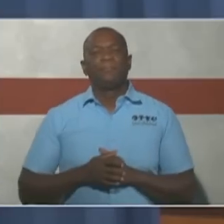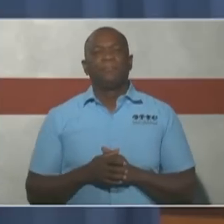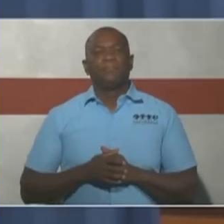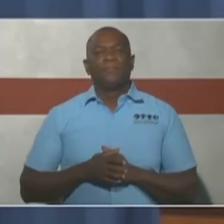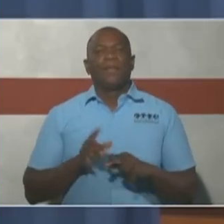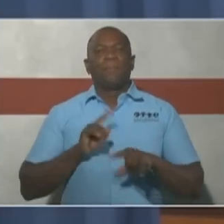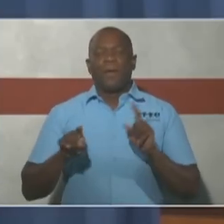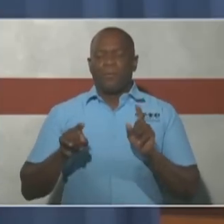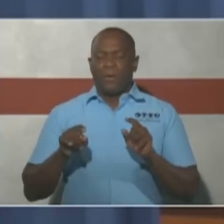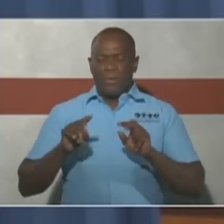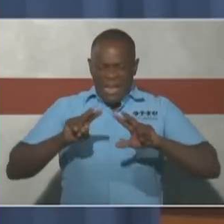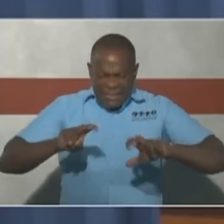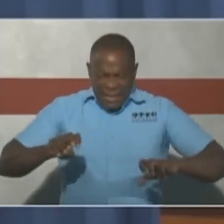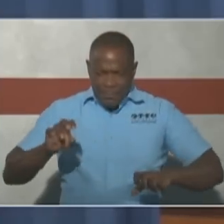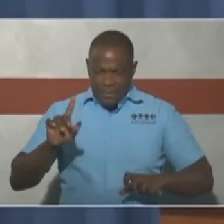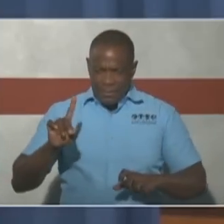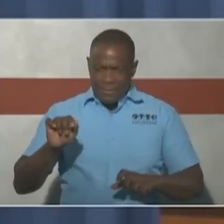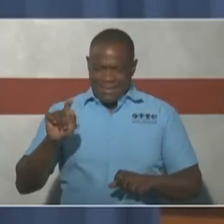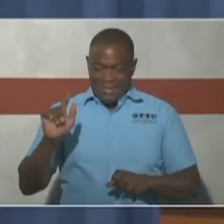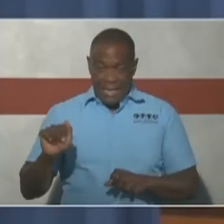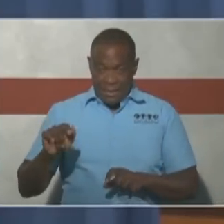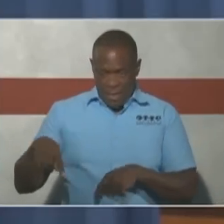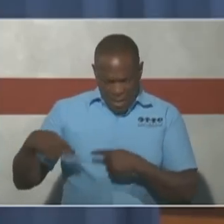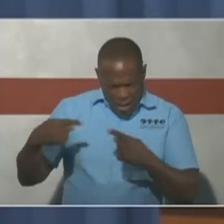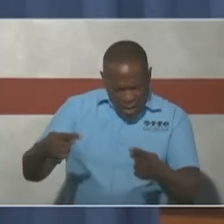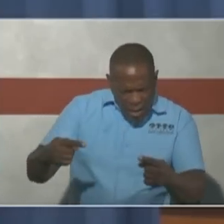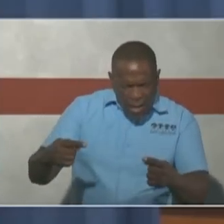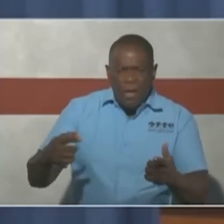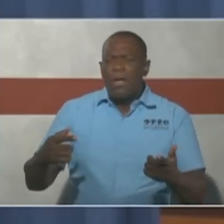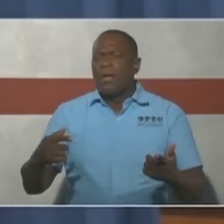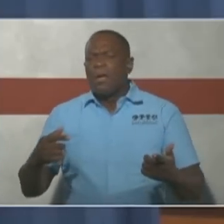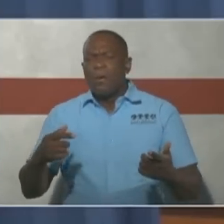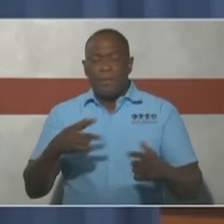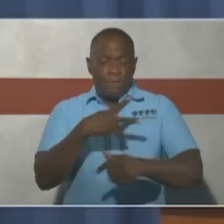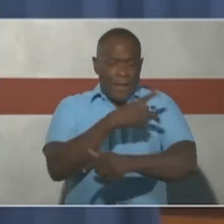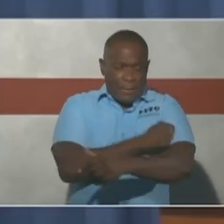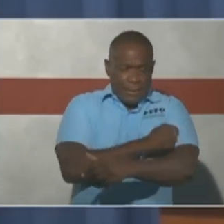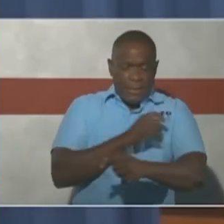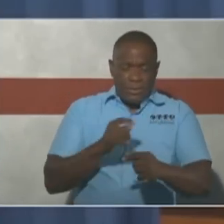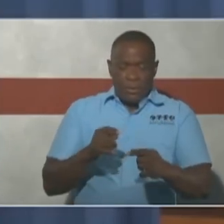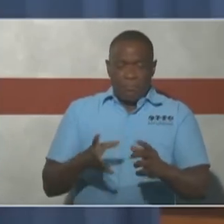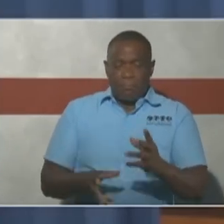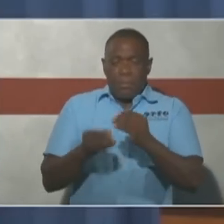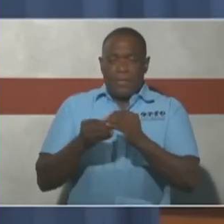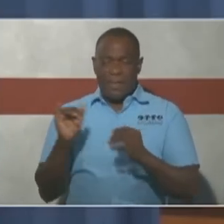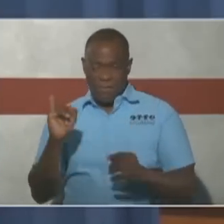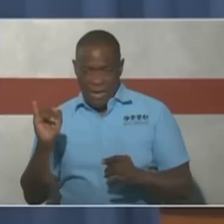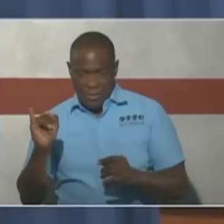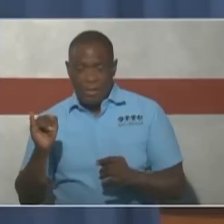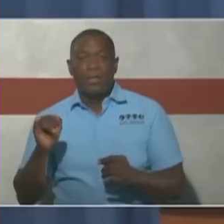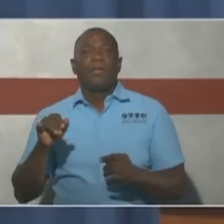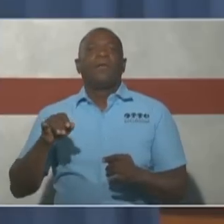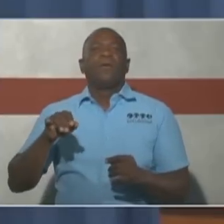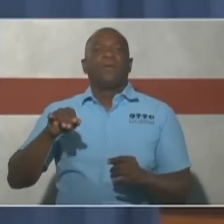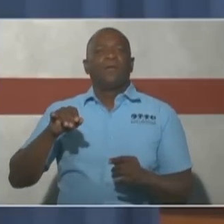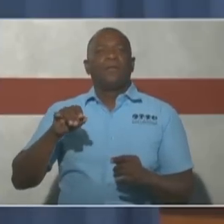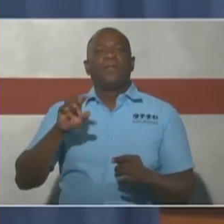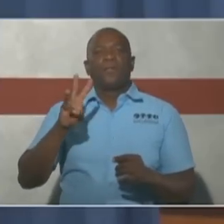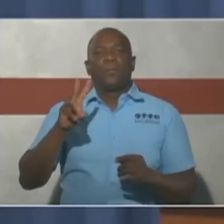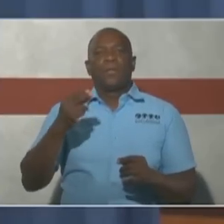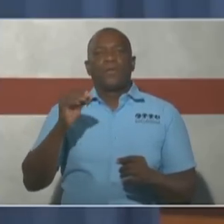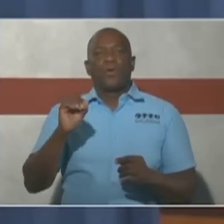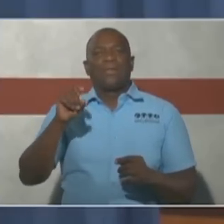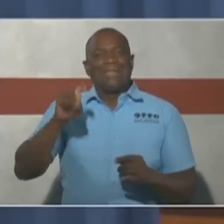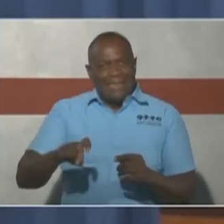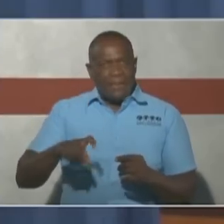point it hasn't been approved by WHO to go beyond. So far in Trinidad and Tobago as well, we are holding. Our national tag